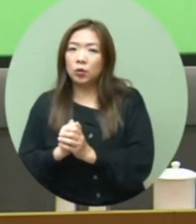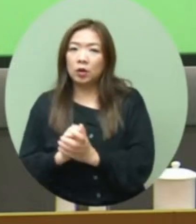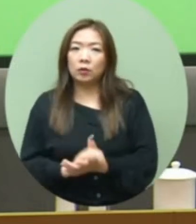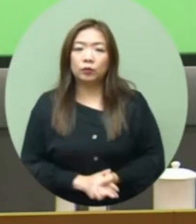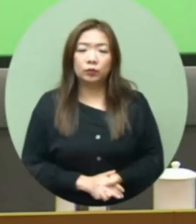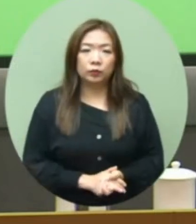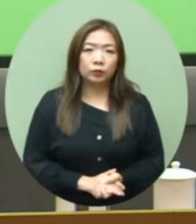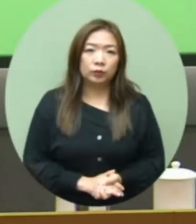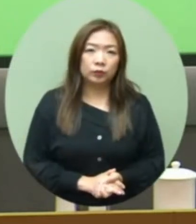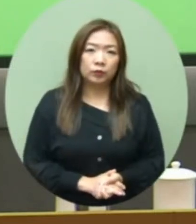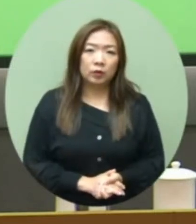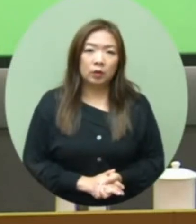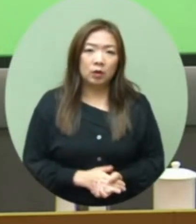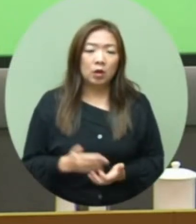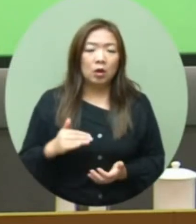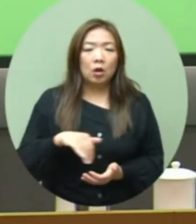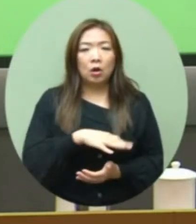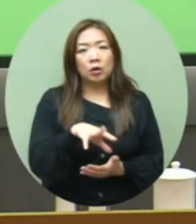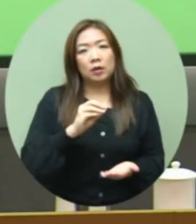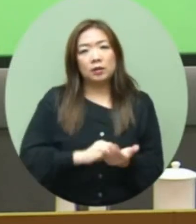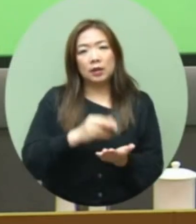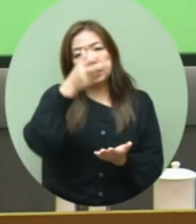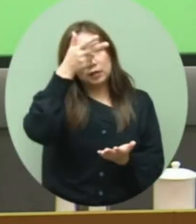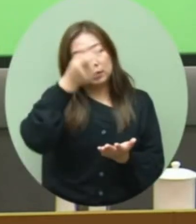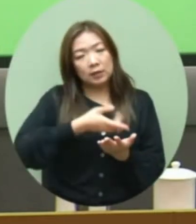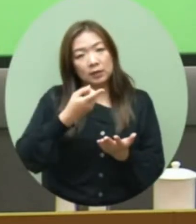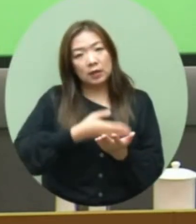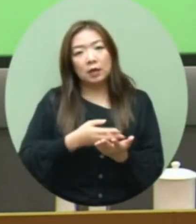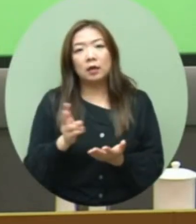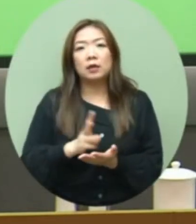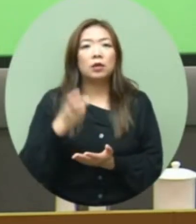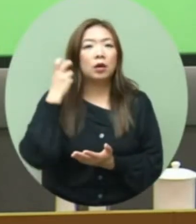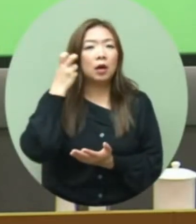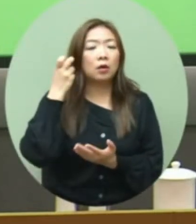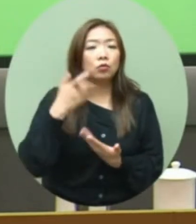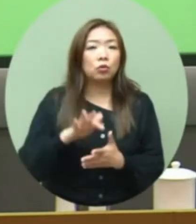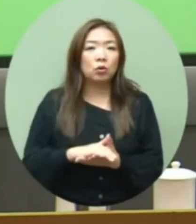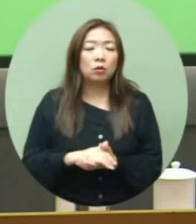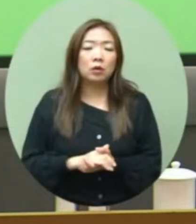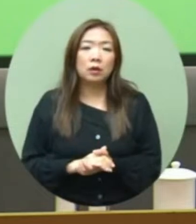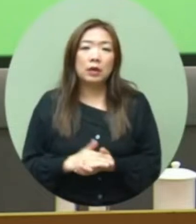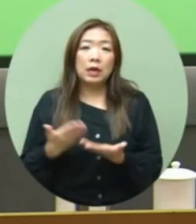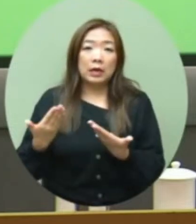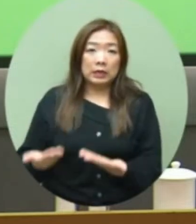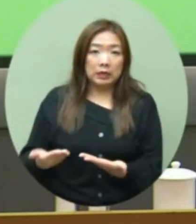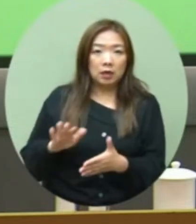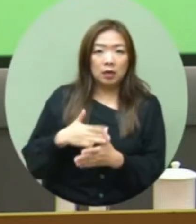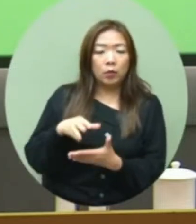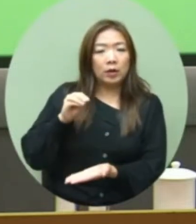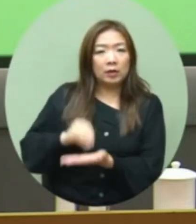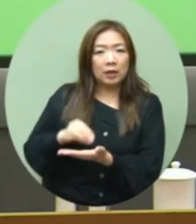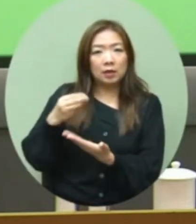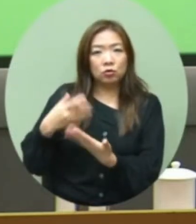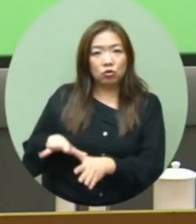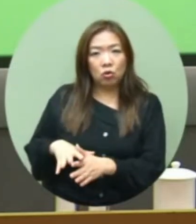the demand will be reduced to about 40 to 50%.